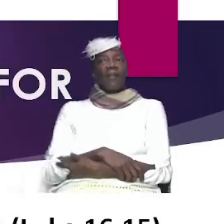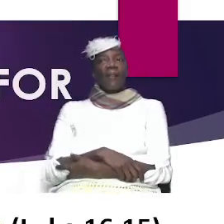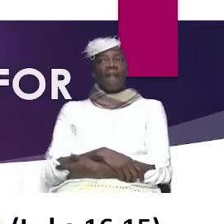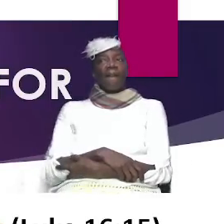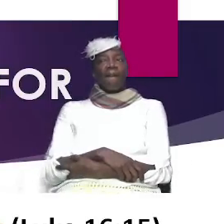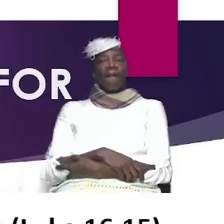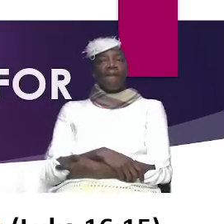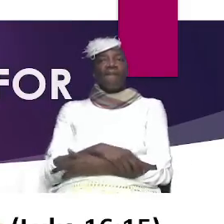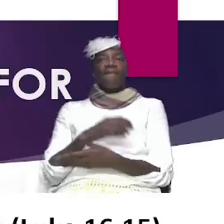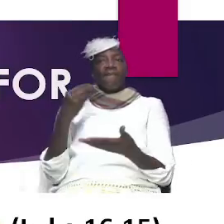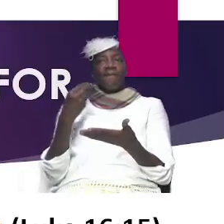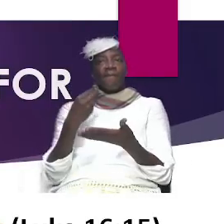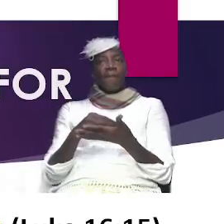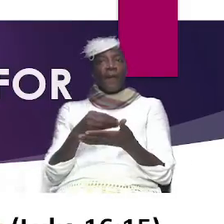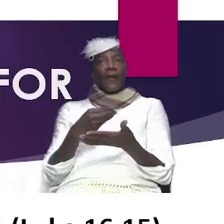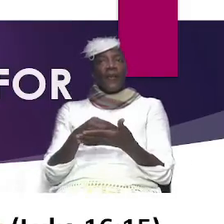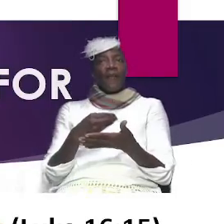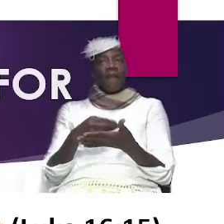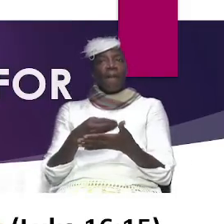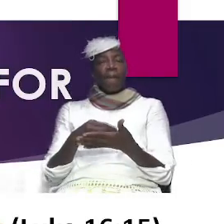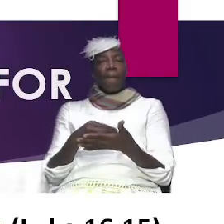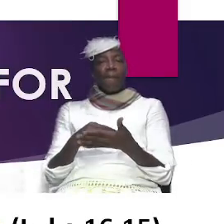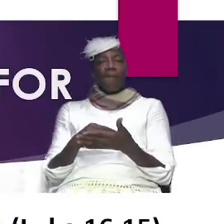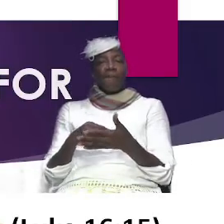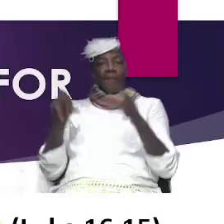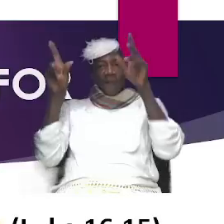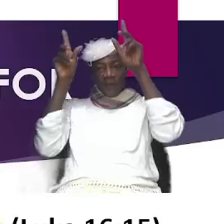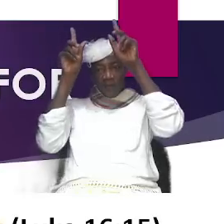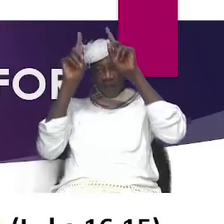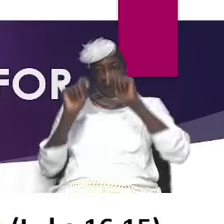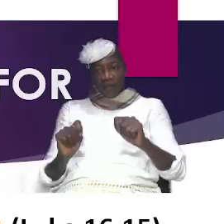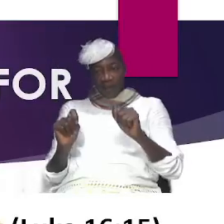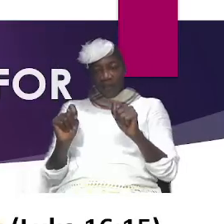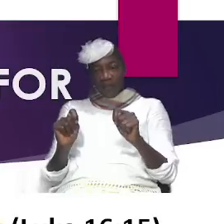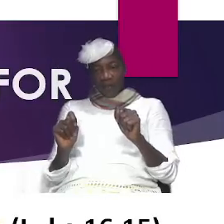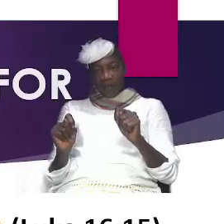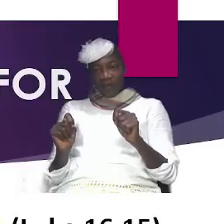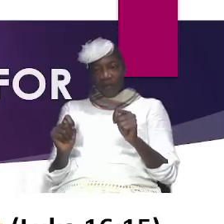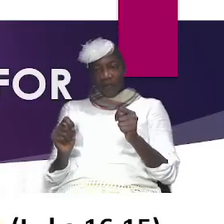that money is a test of loyalty.